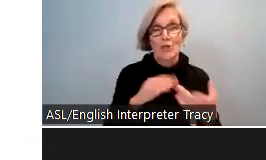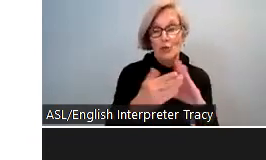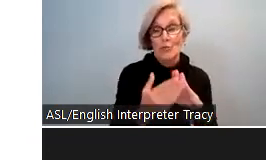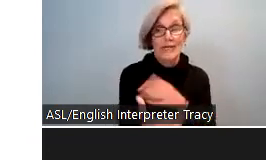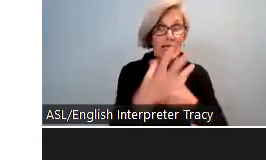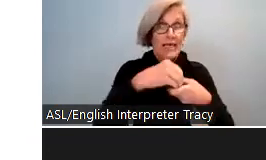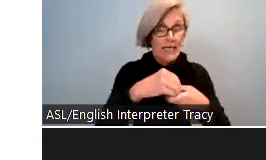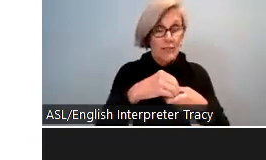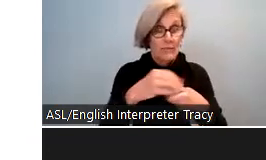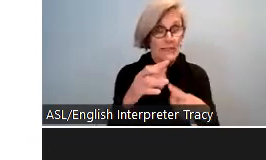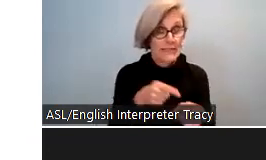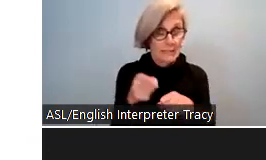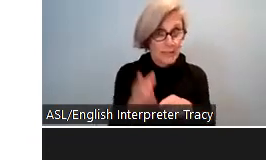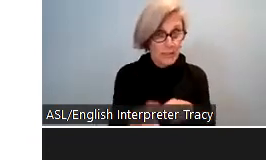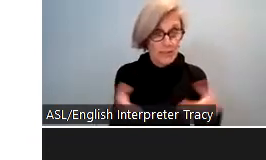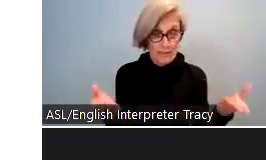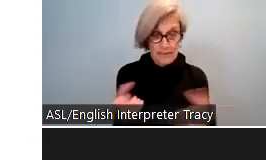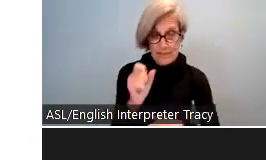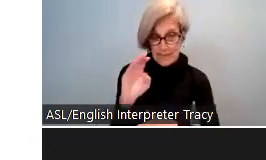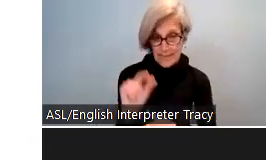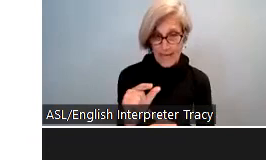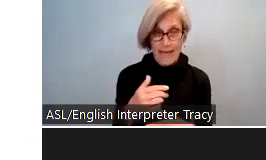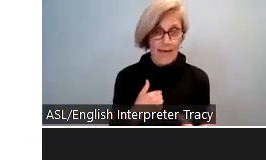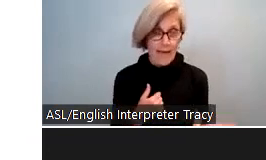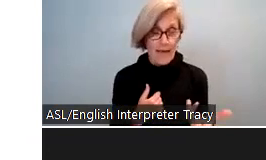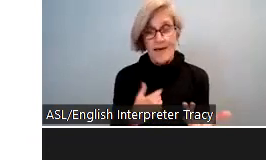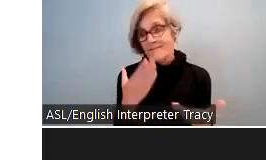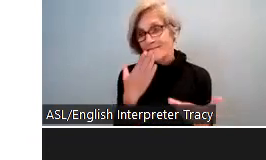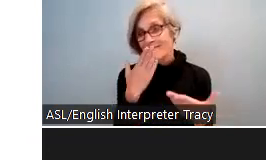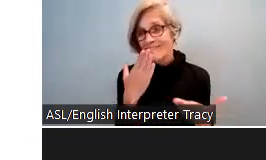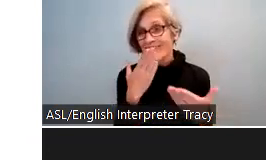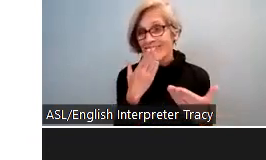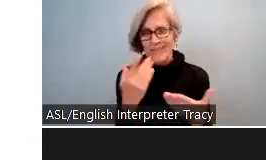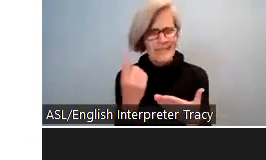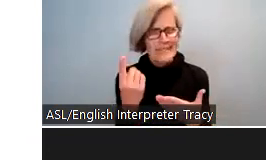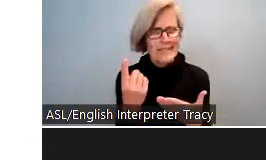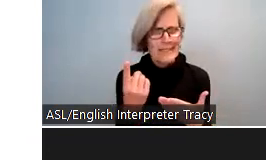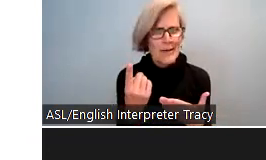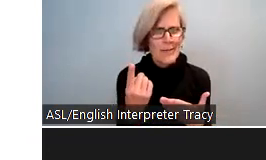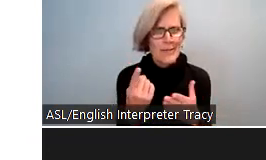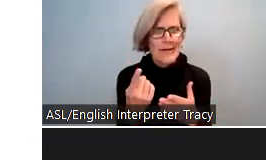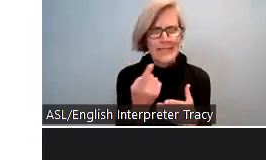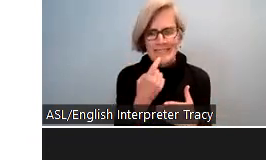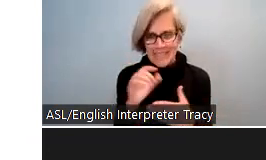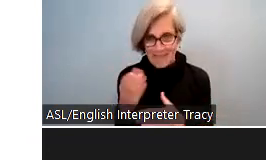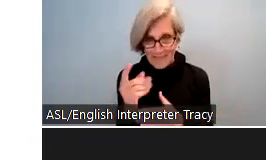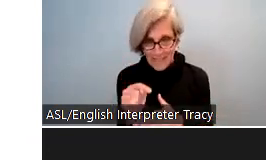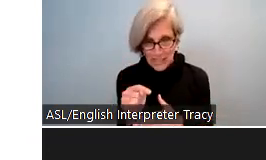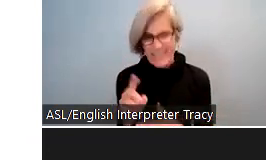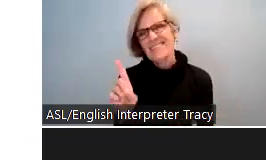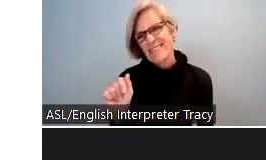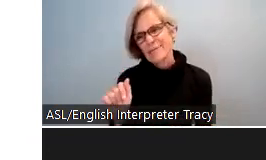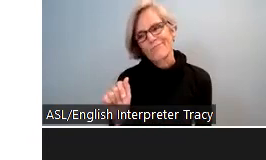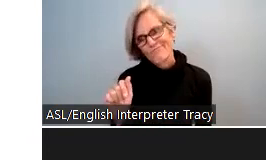SCAG. And yes, thank you, someone, for pointing out that the chat is disabled. Will